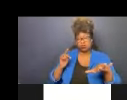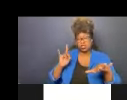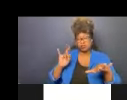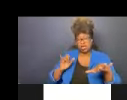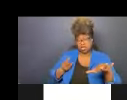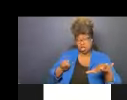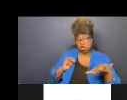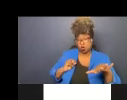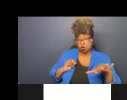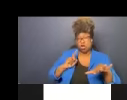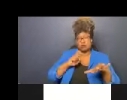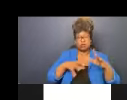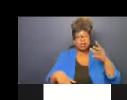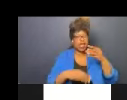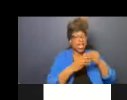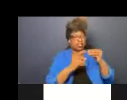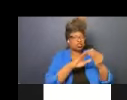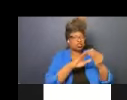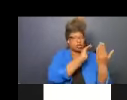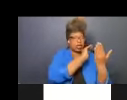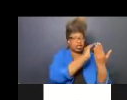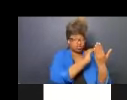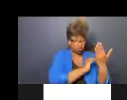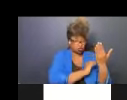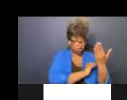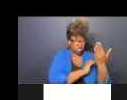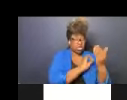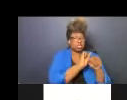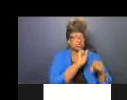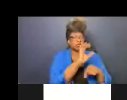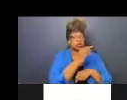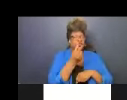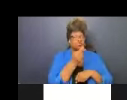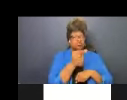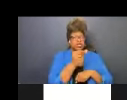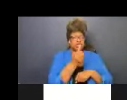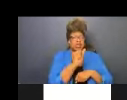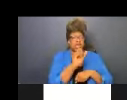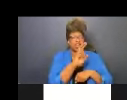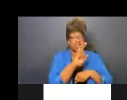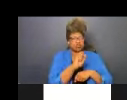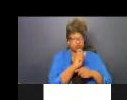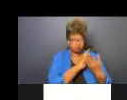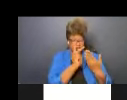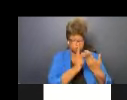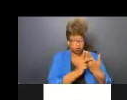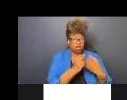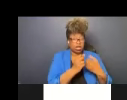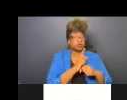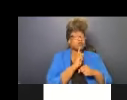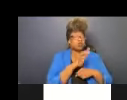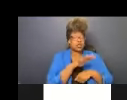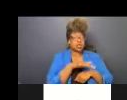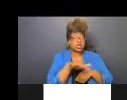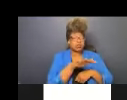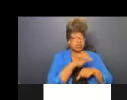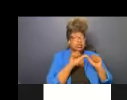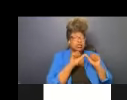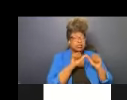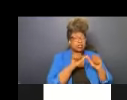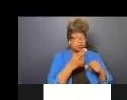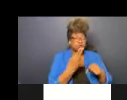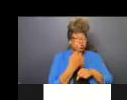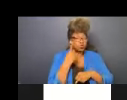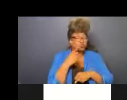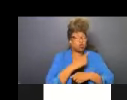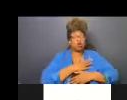that is submitted to the state Green Acres program to ensure that these sites remain for recreation or conservation purposes and are not